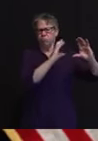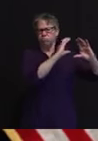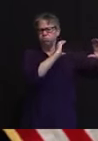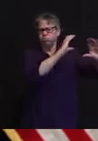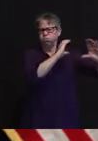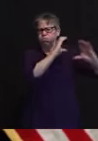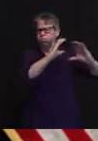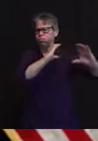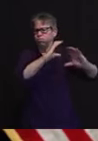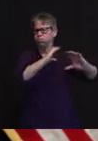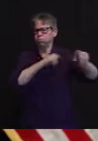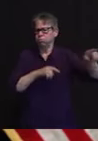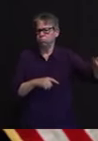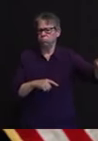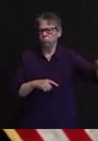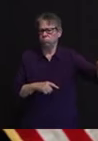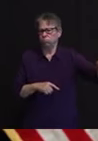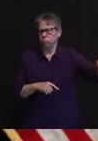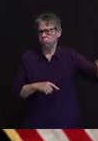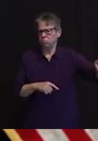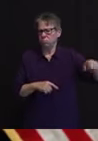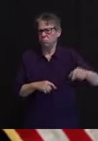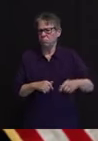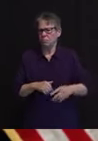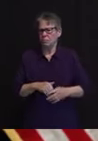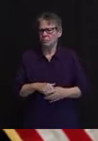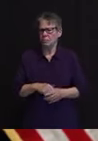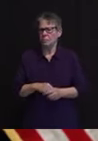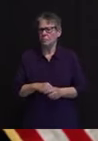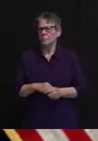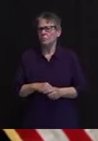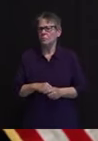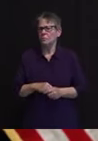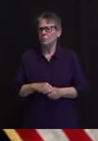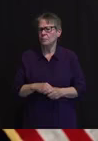pursue all potential considerations here. We just have no other choice.